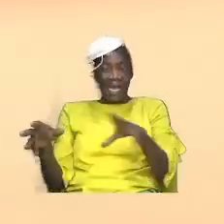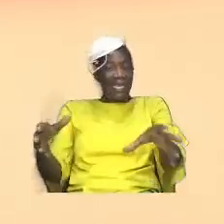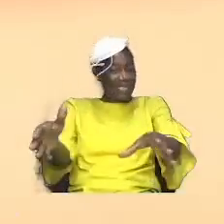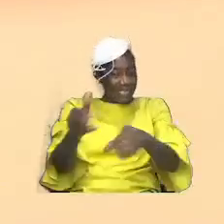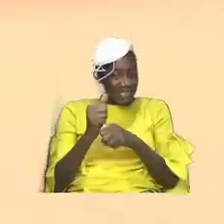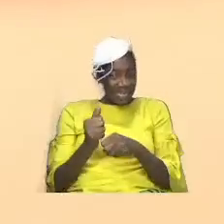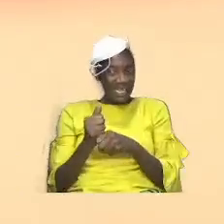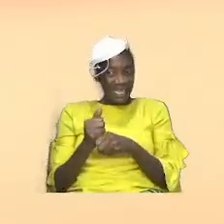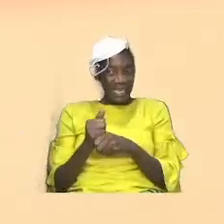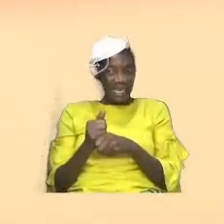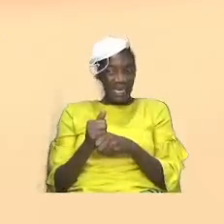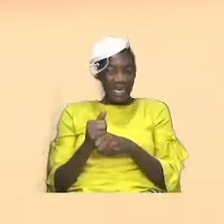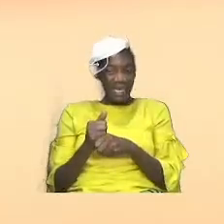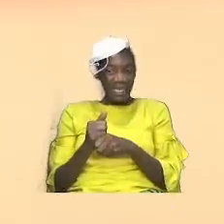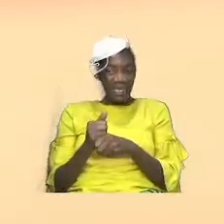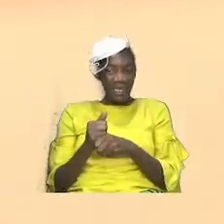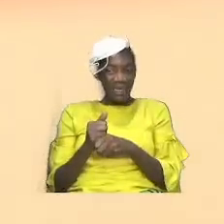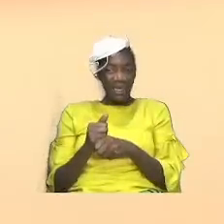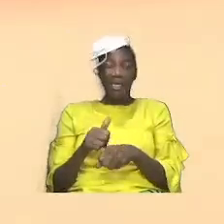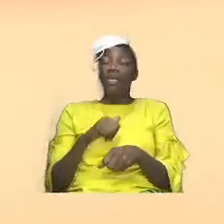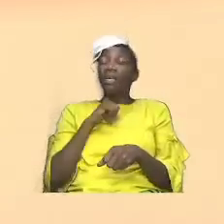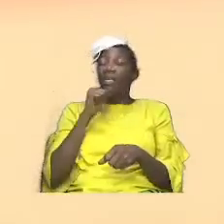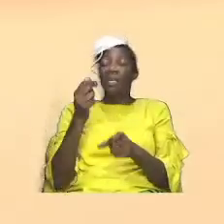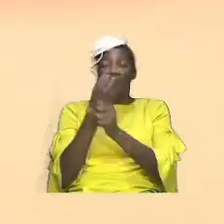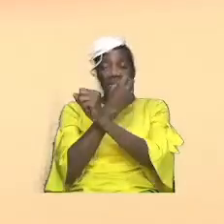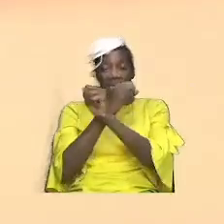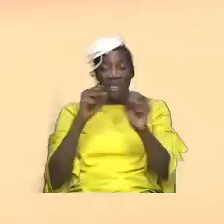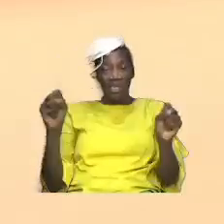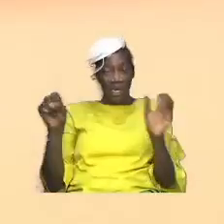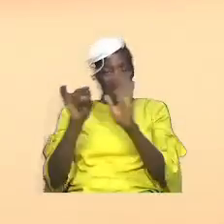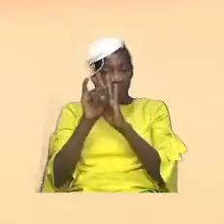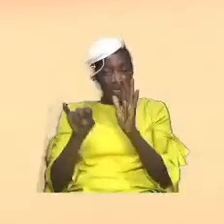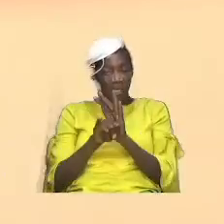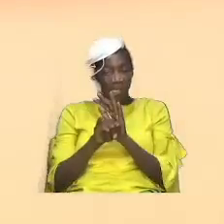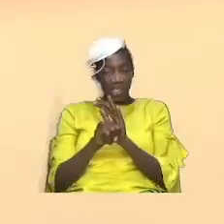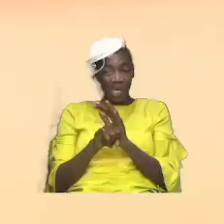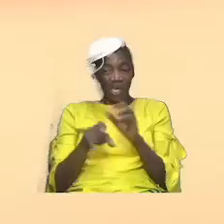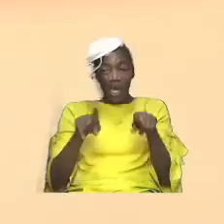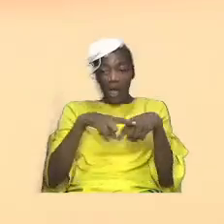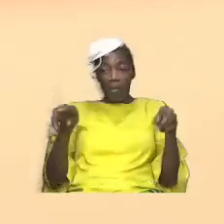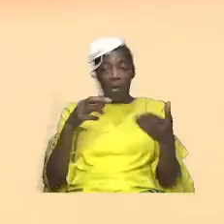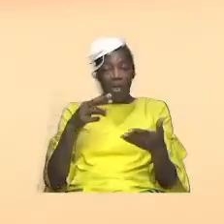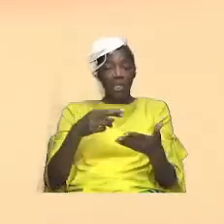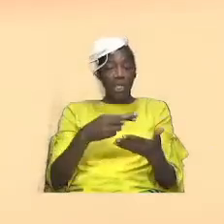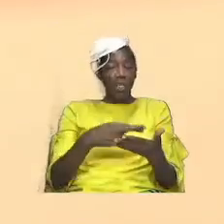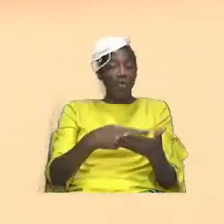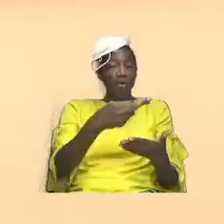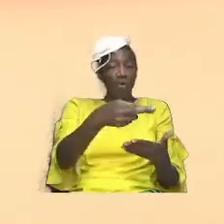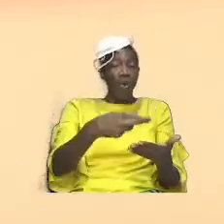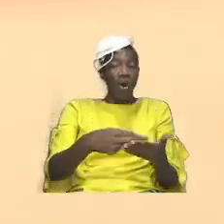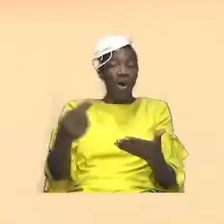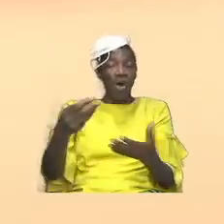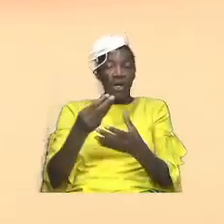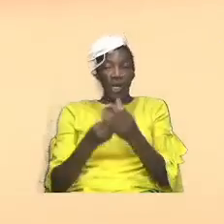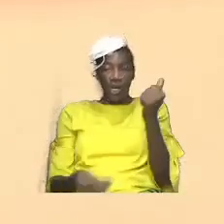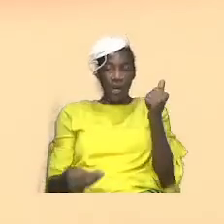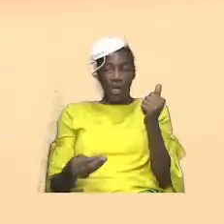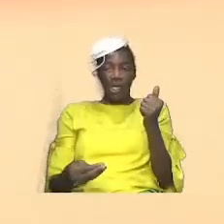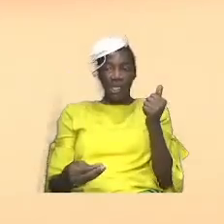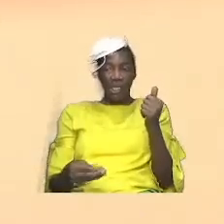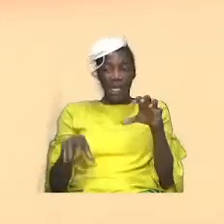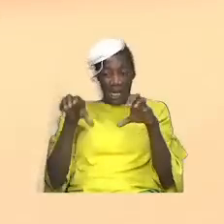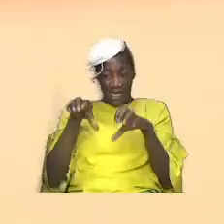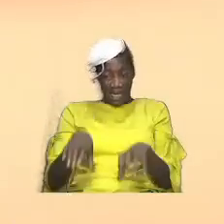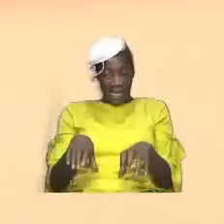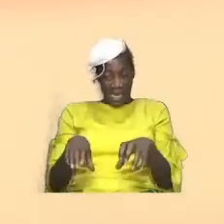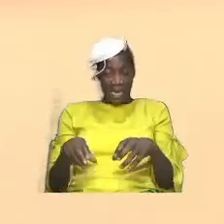already, but we will lose our rewards. Can we lose rewards? Yes. And we will see it. Not